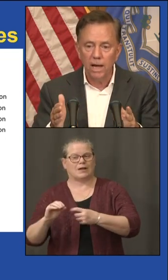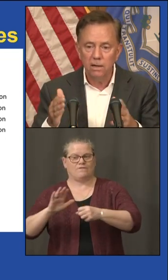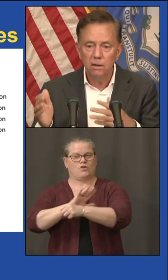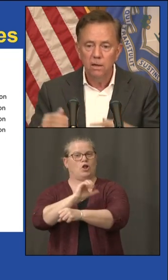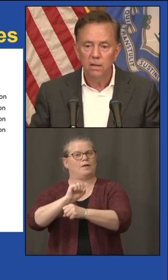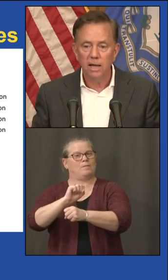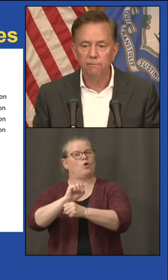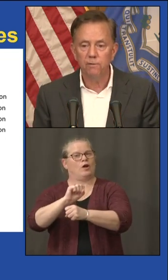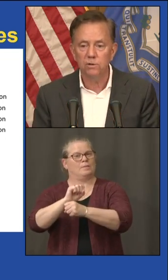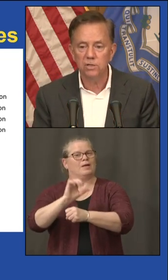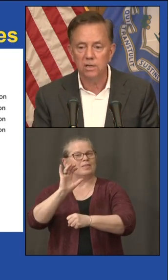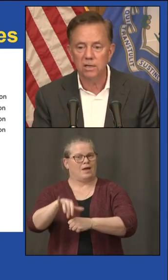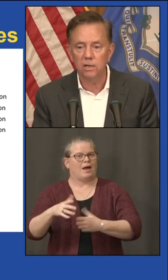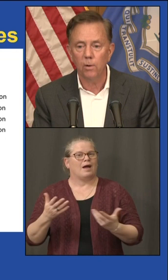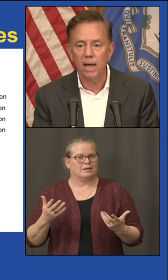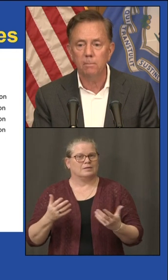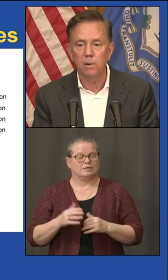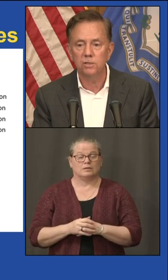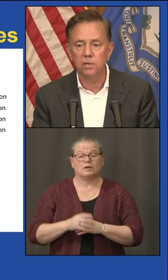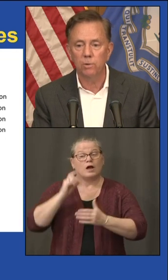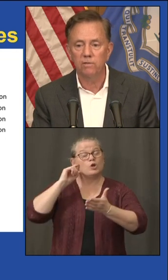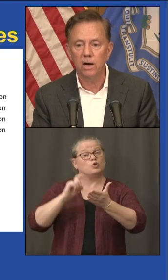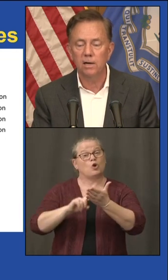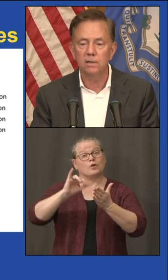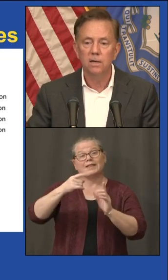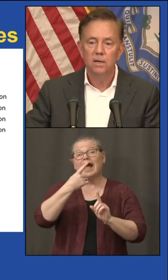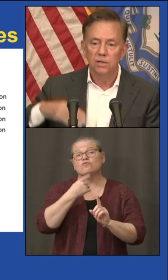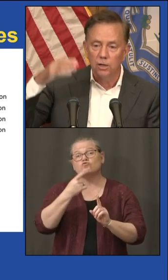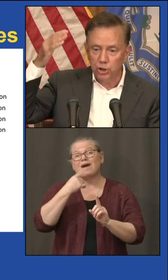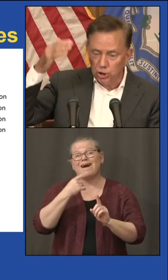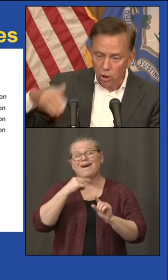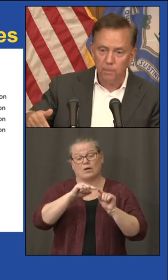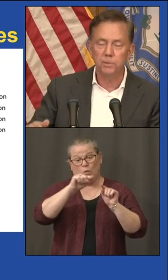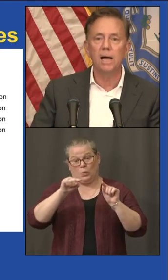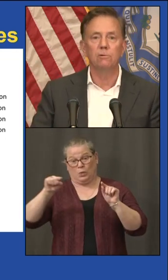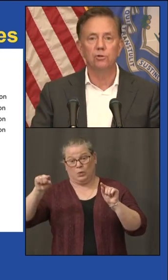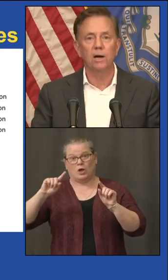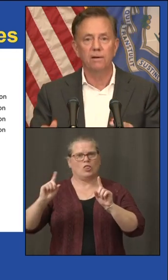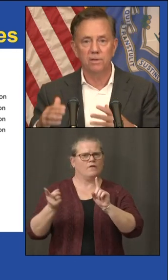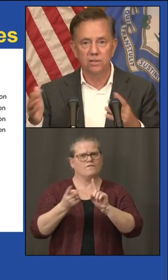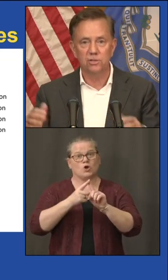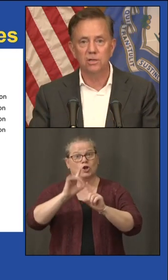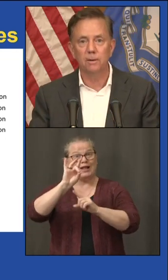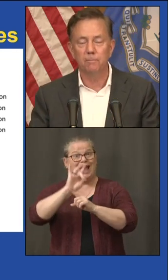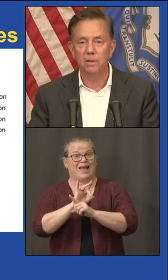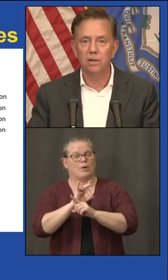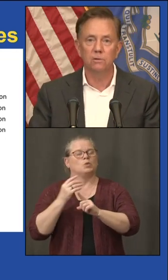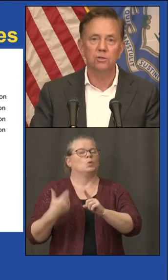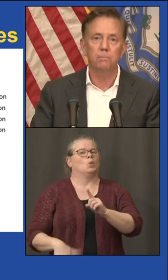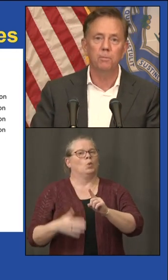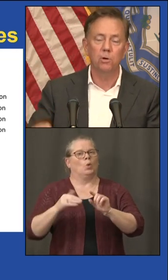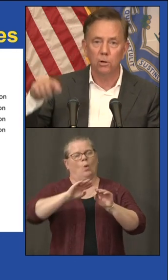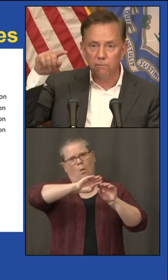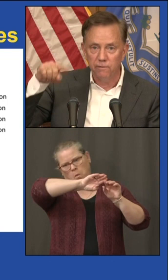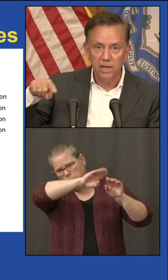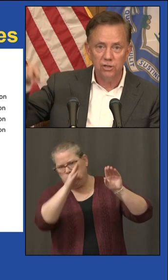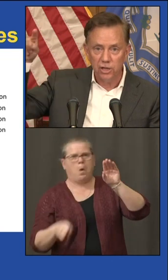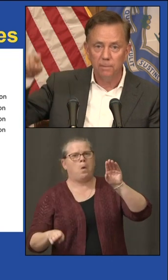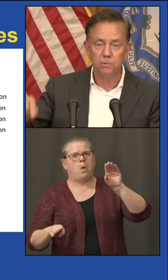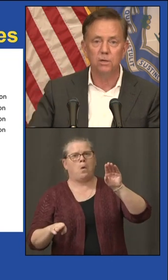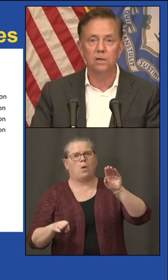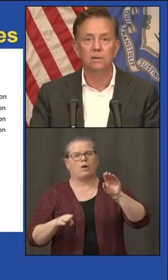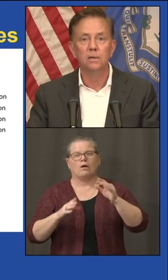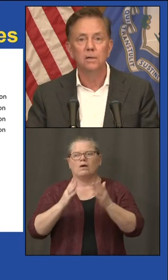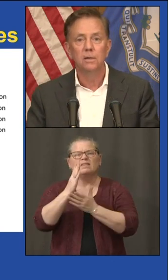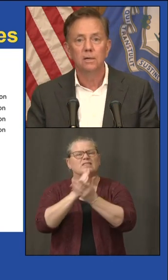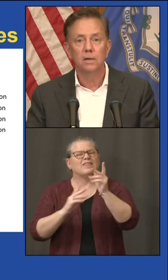again, red, that first 8 months that we've gone, a sharp downdraft. It's, some people call it a